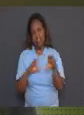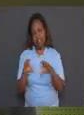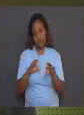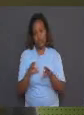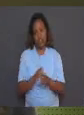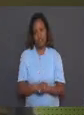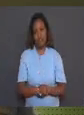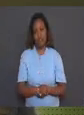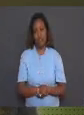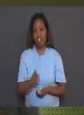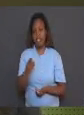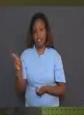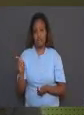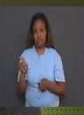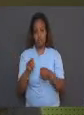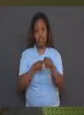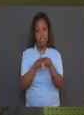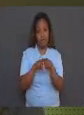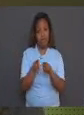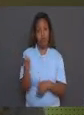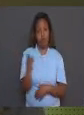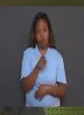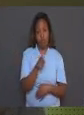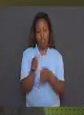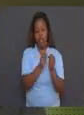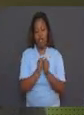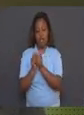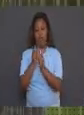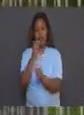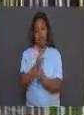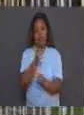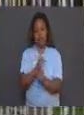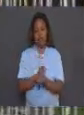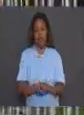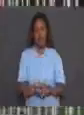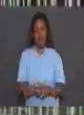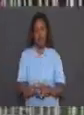if they agree to work together.